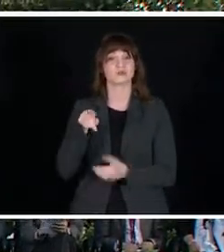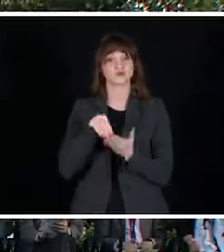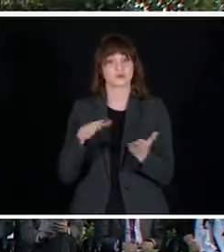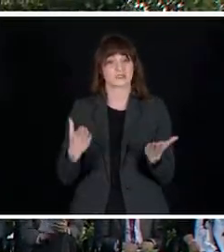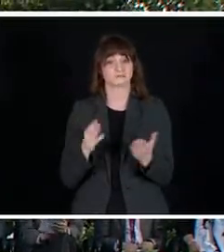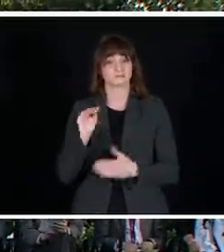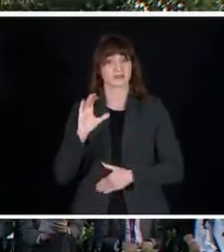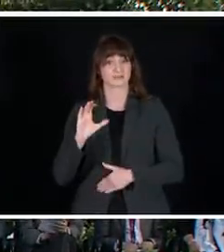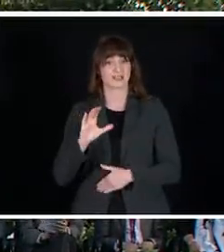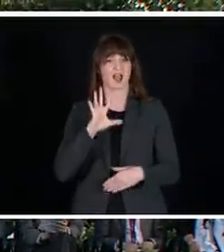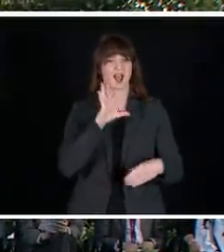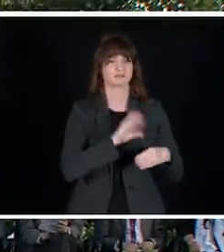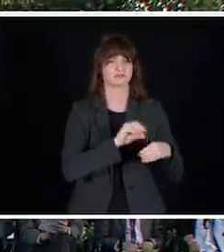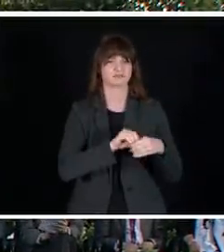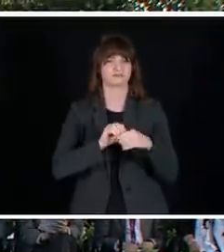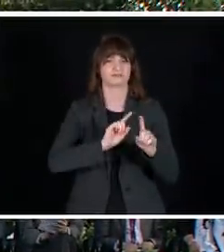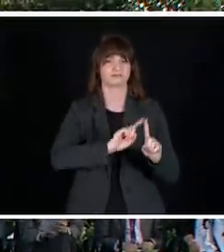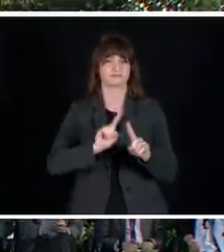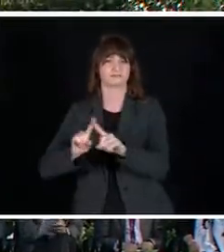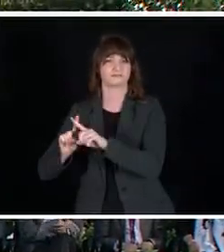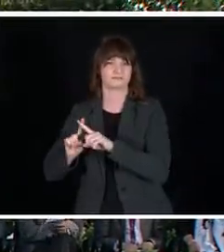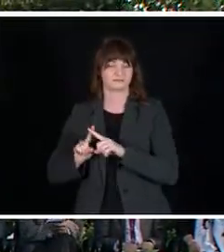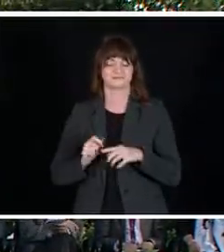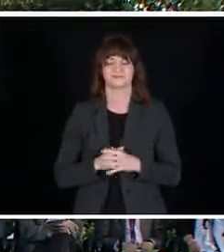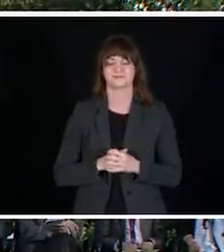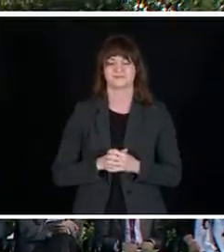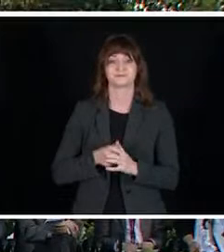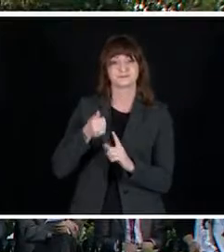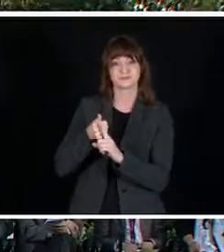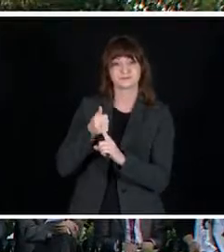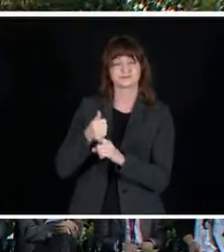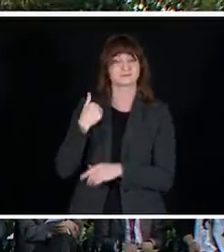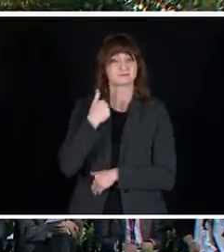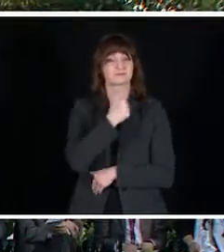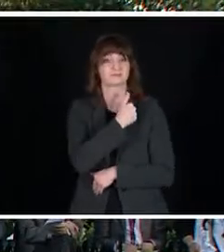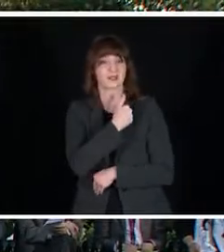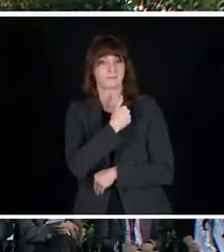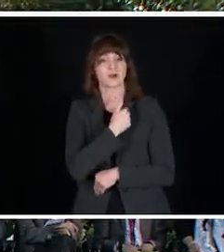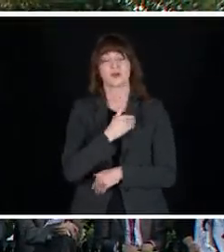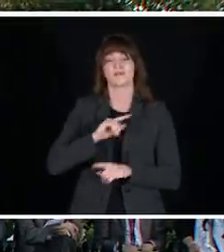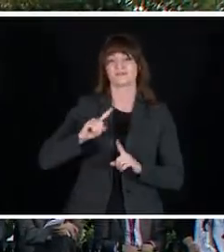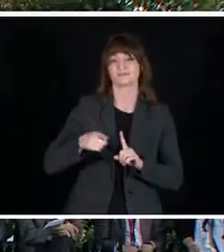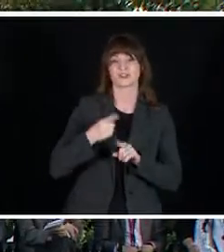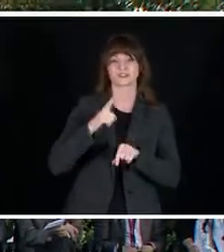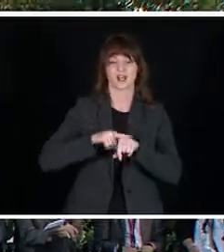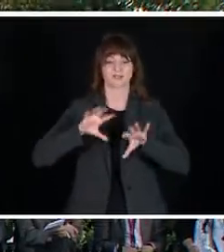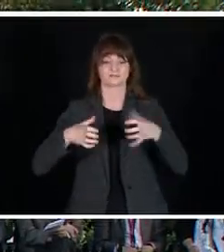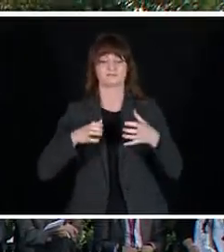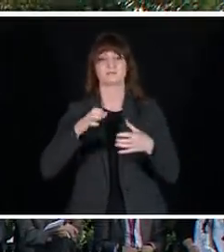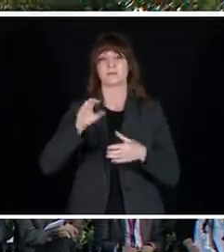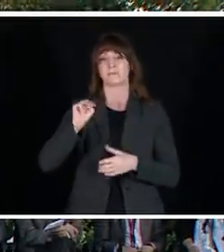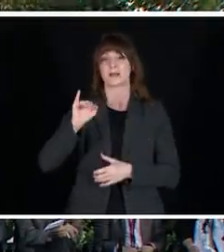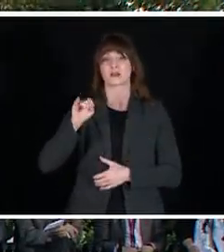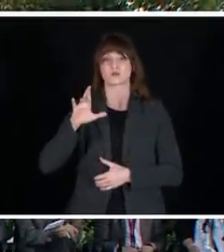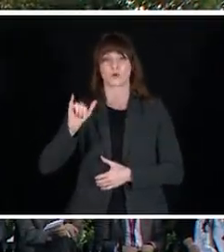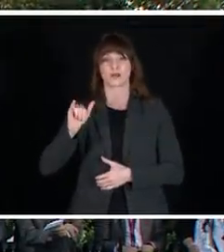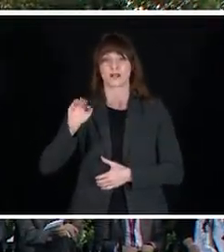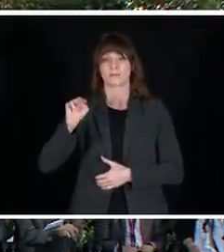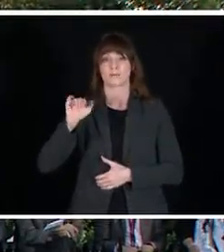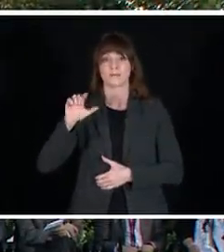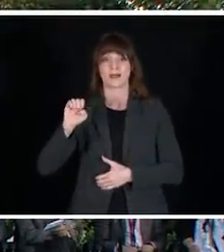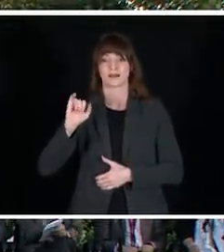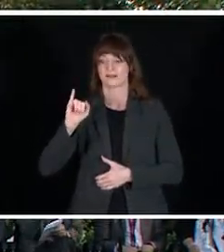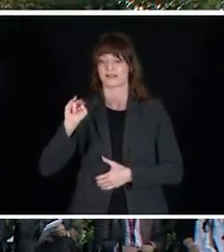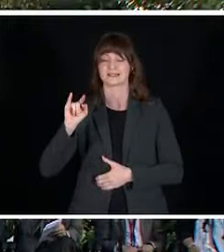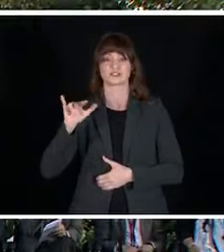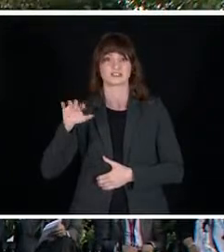in many extracurricular activities as a student. He was a member of the inaugural cohort of the Minority Male Initiative.